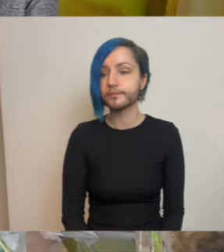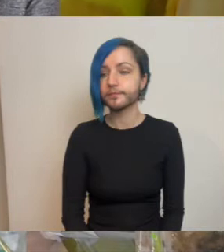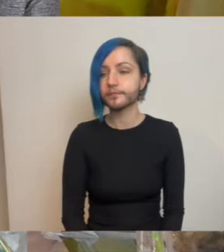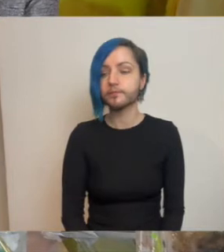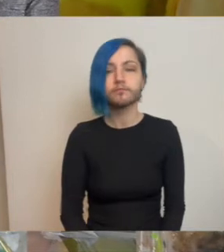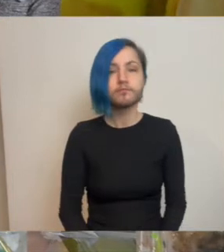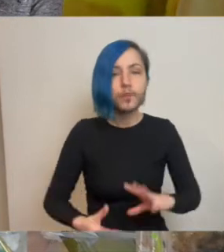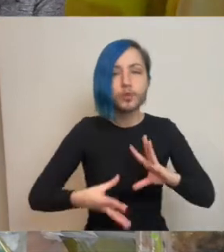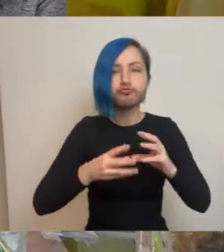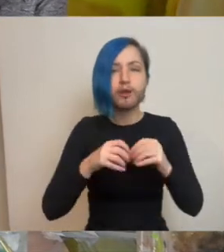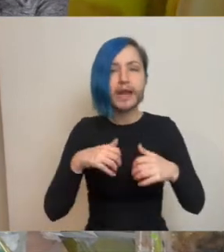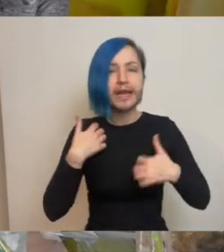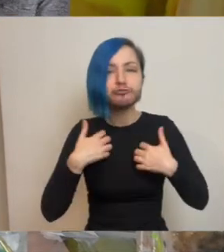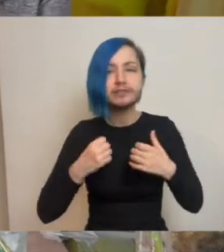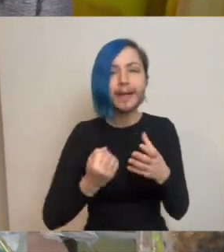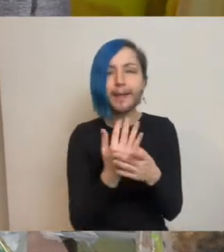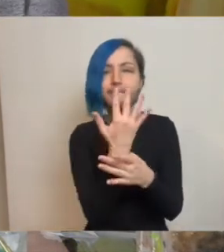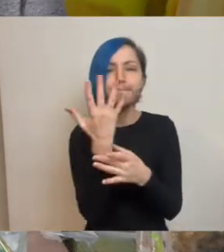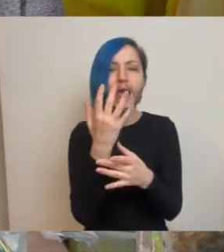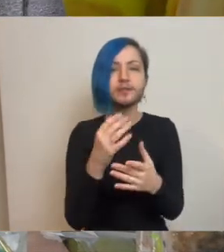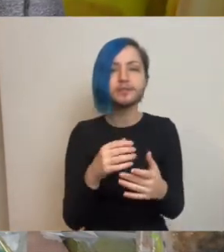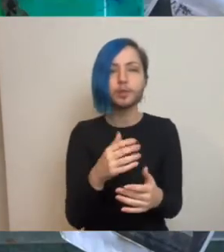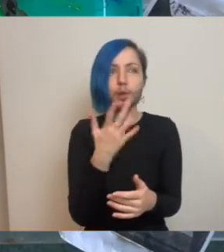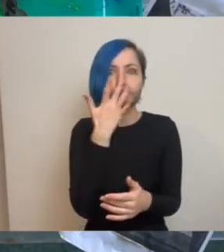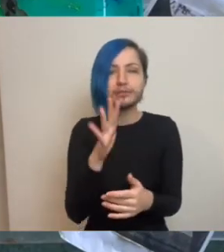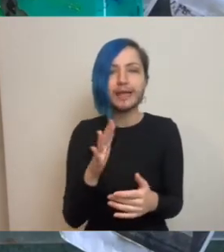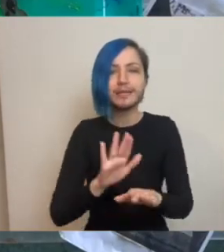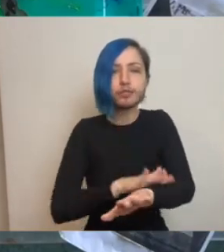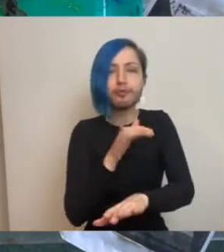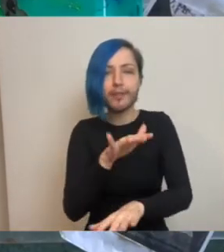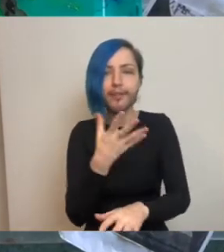Make some interesting foliage marks. Pretend we've got some green there.